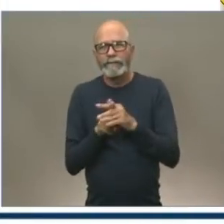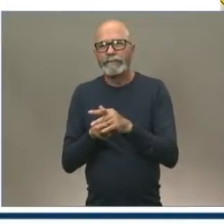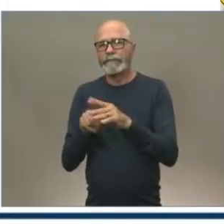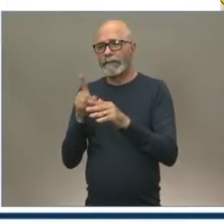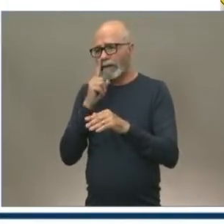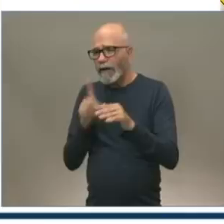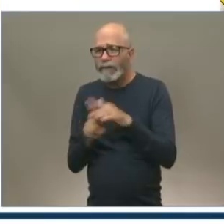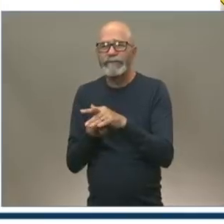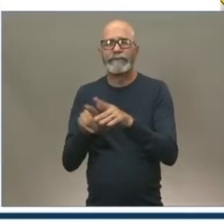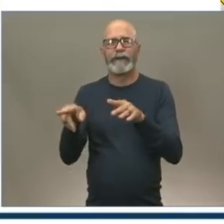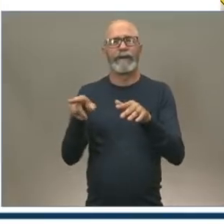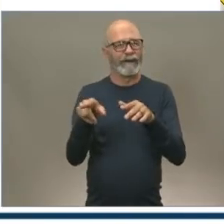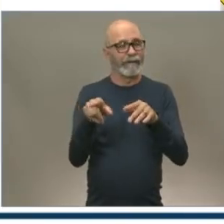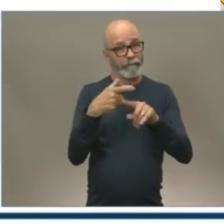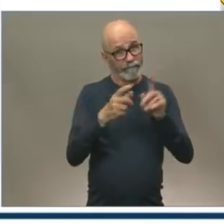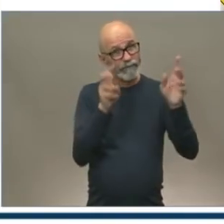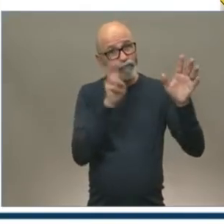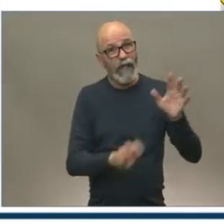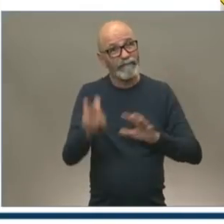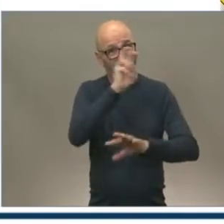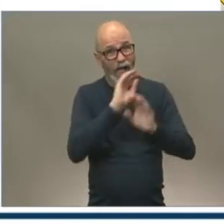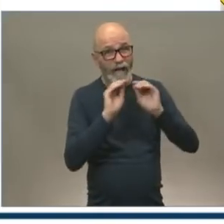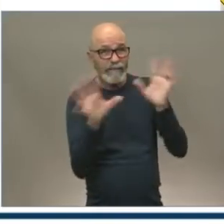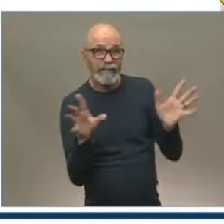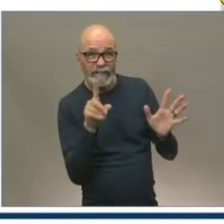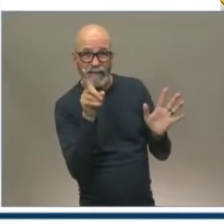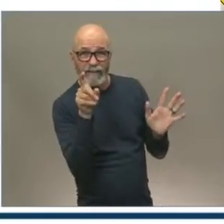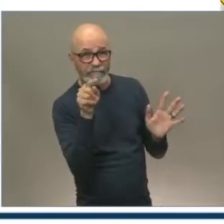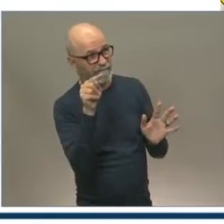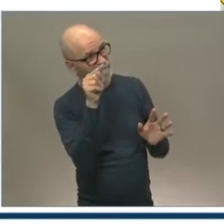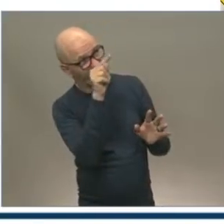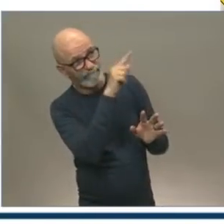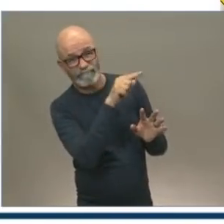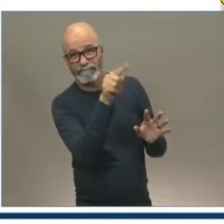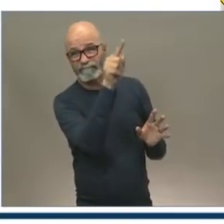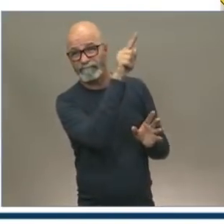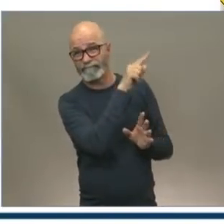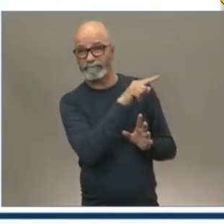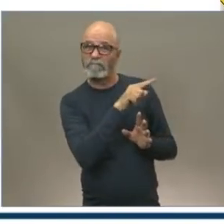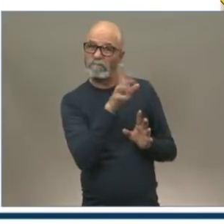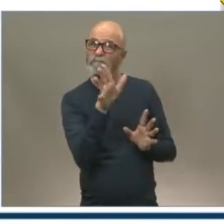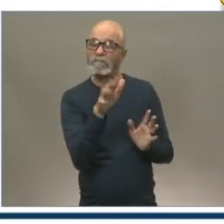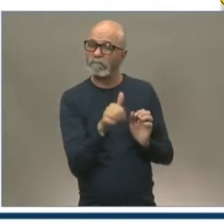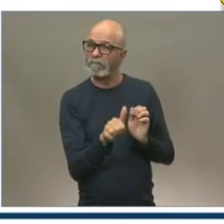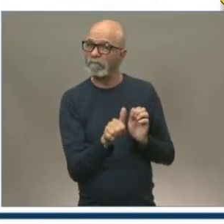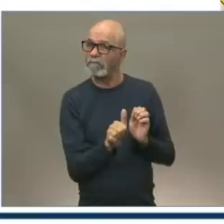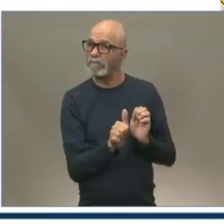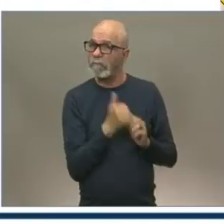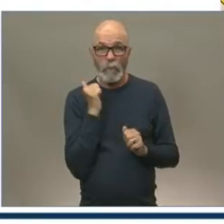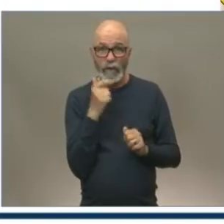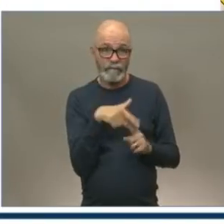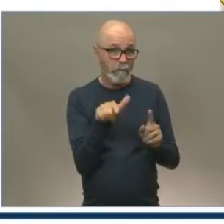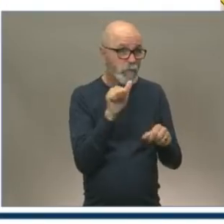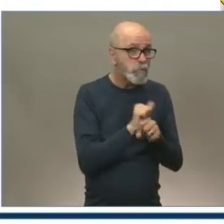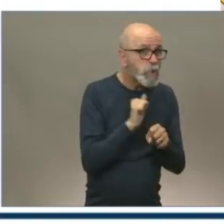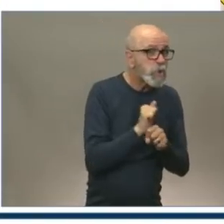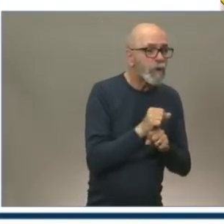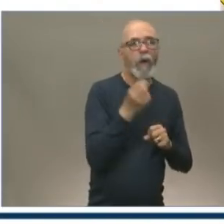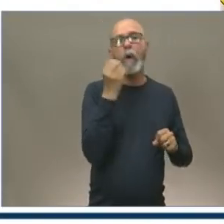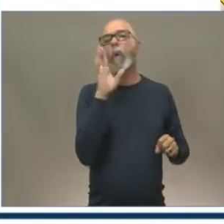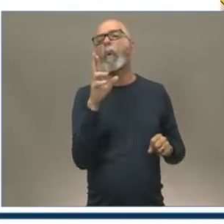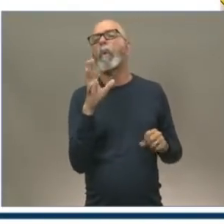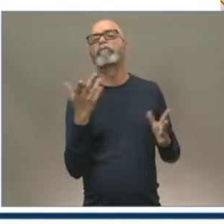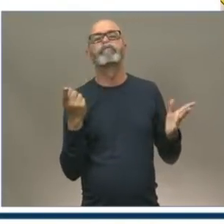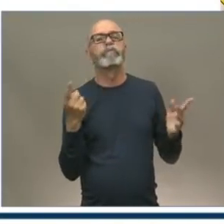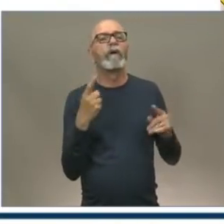if they are, a higher percentage of them are rotational workers, or if it's non-essential travel, or, do we know the